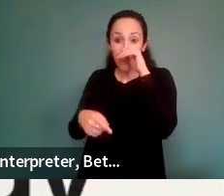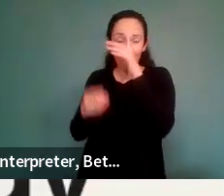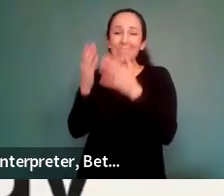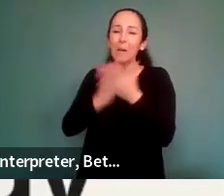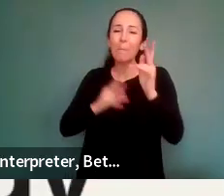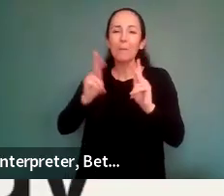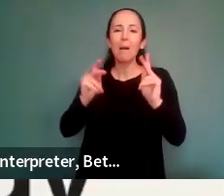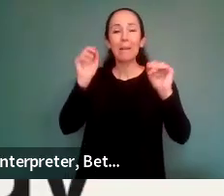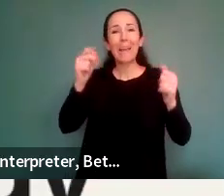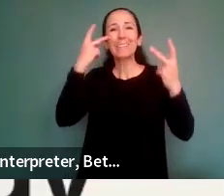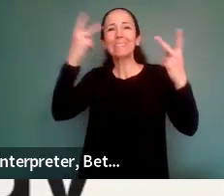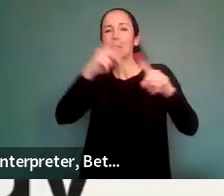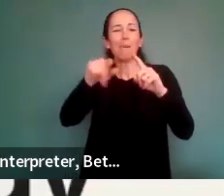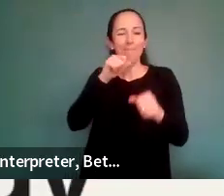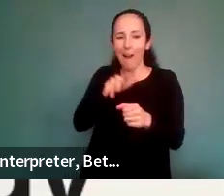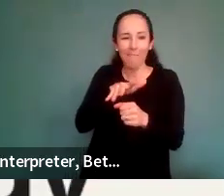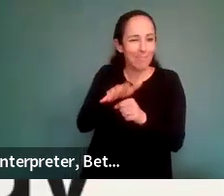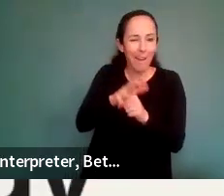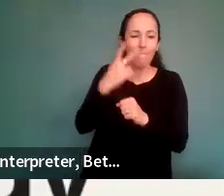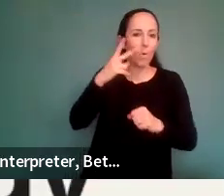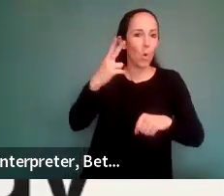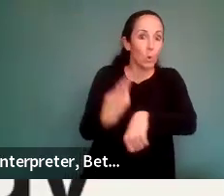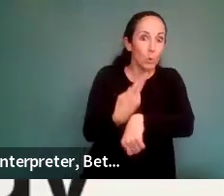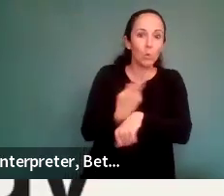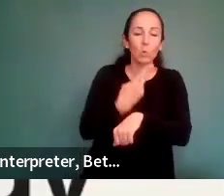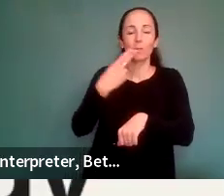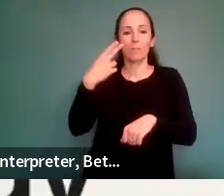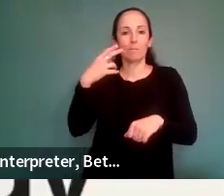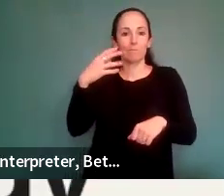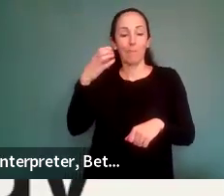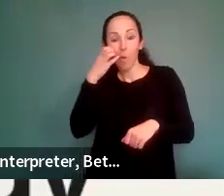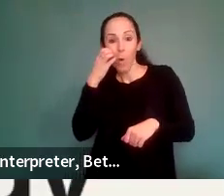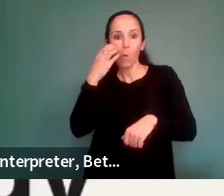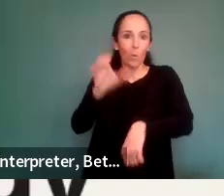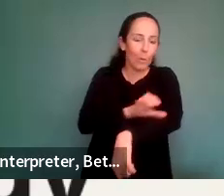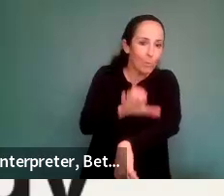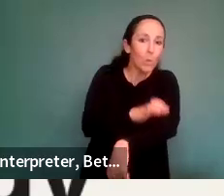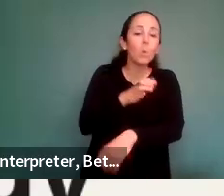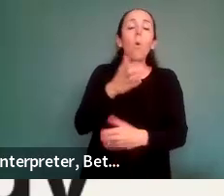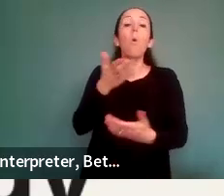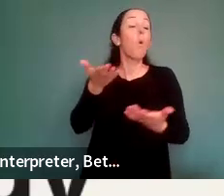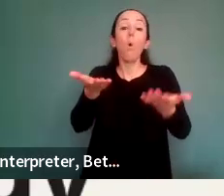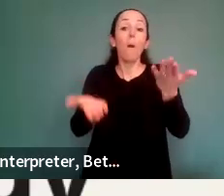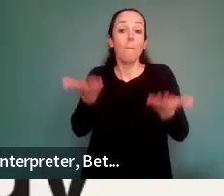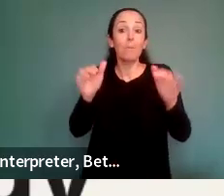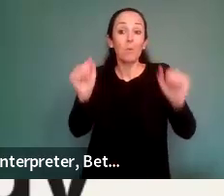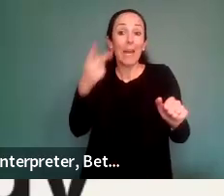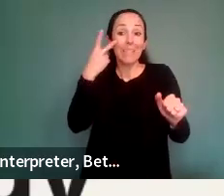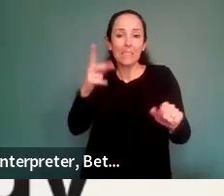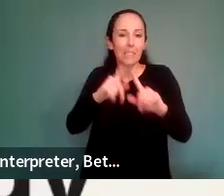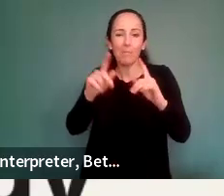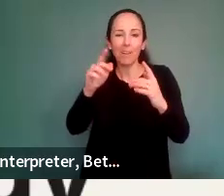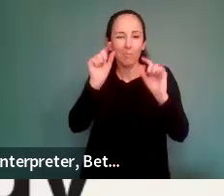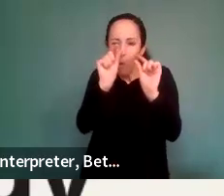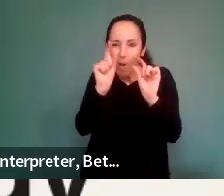have some level of vision but require either magnification or some type of screen